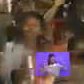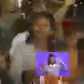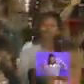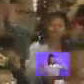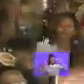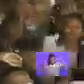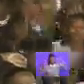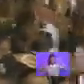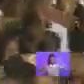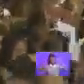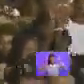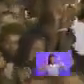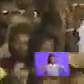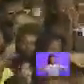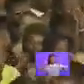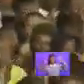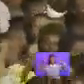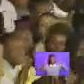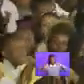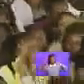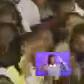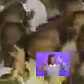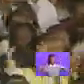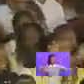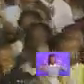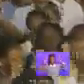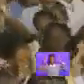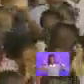shouting some of you will be